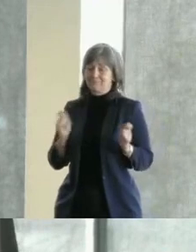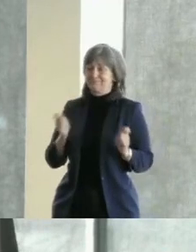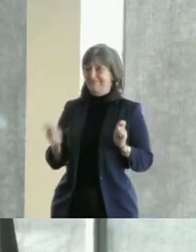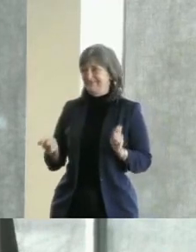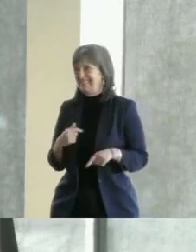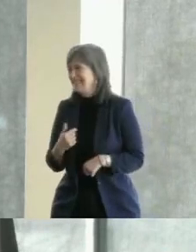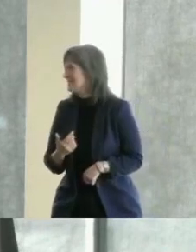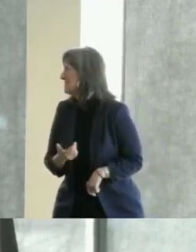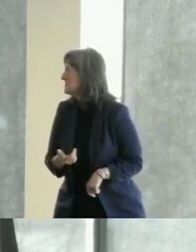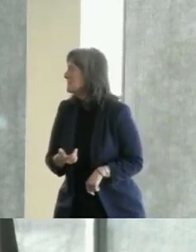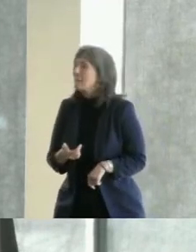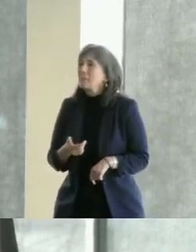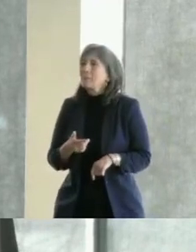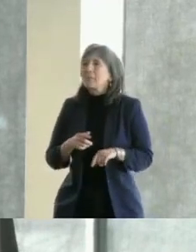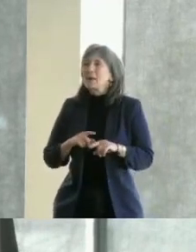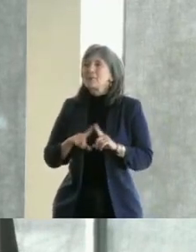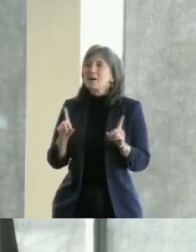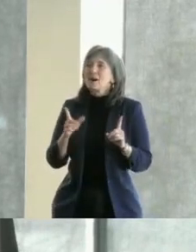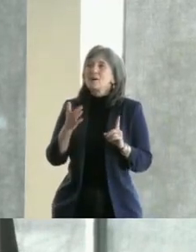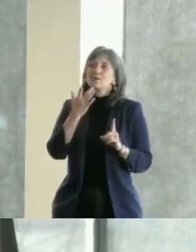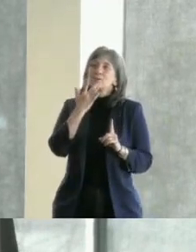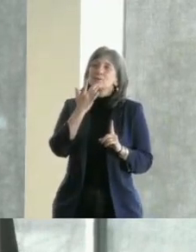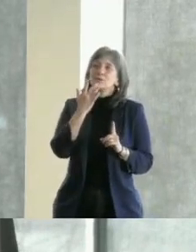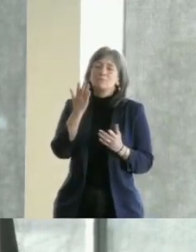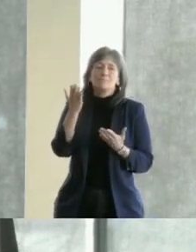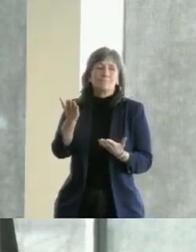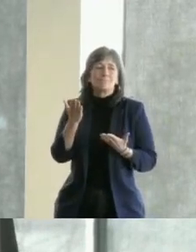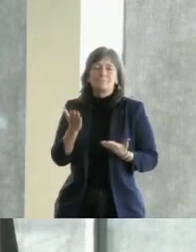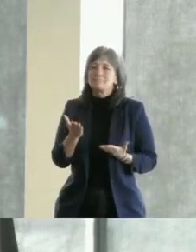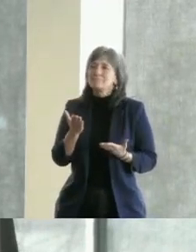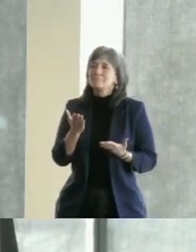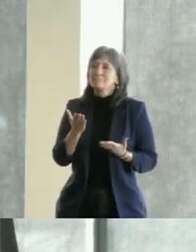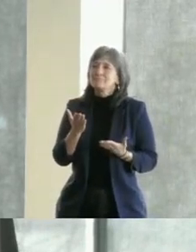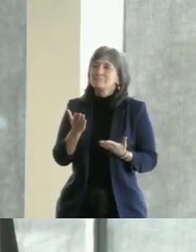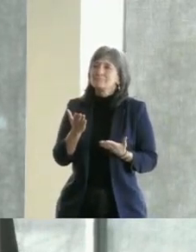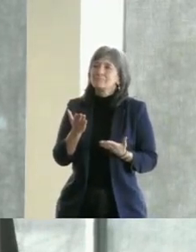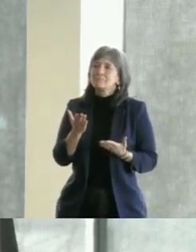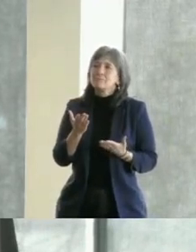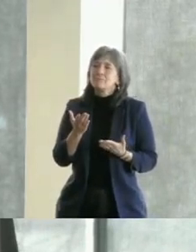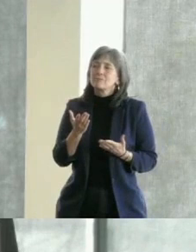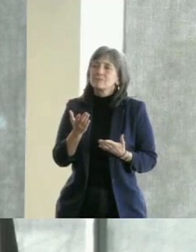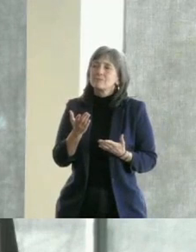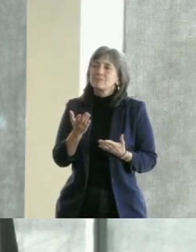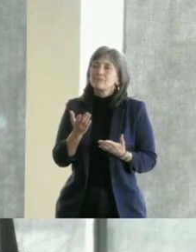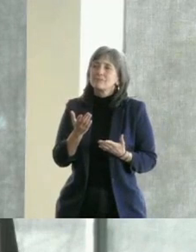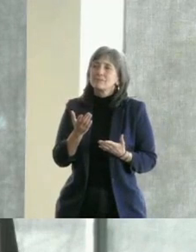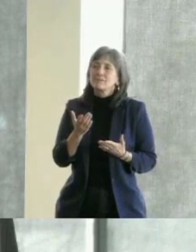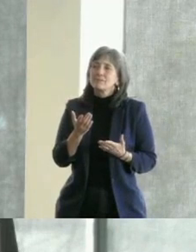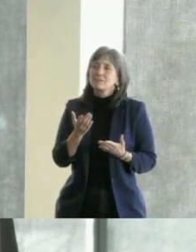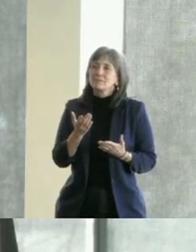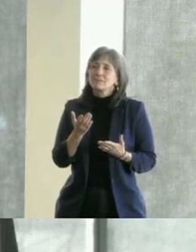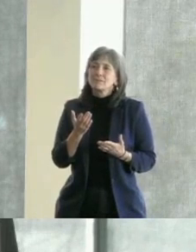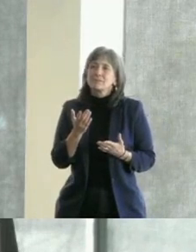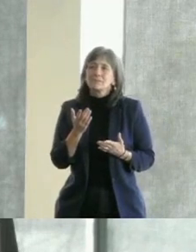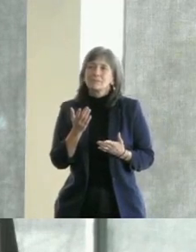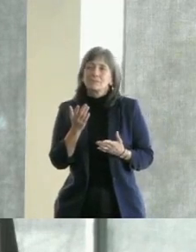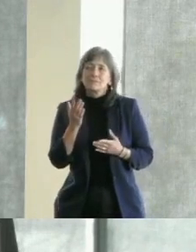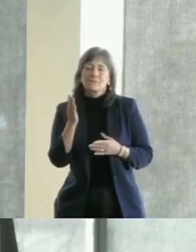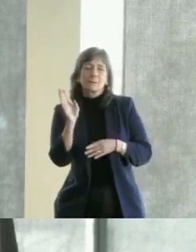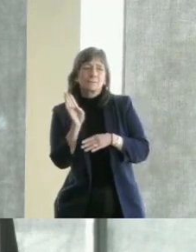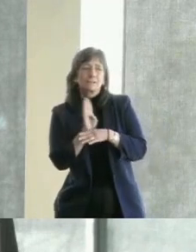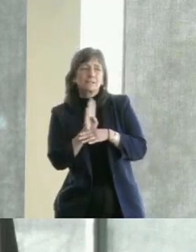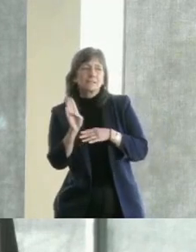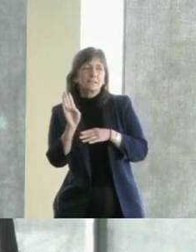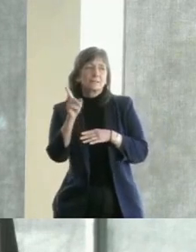so what would you rather give me a suggestion instead? Like, what should employers use in